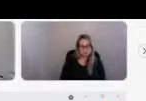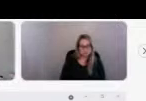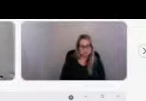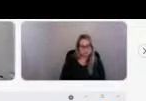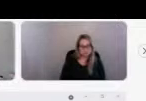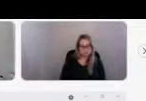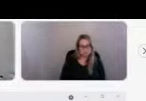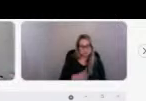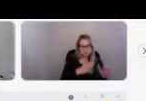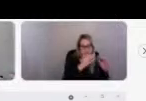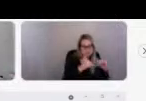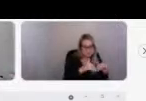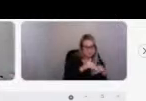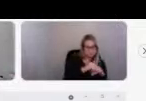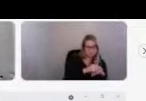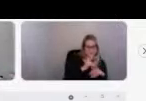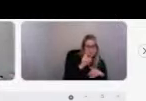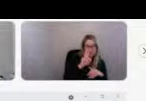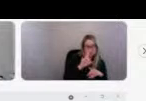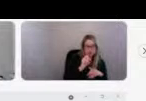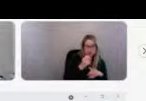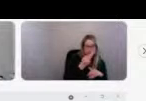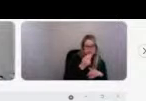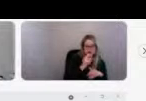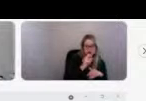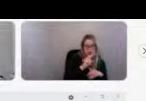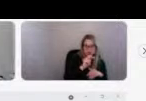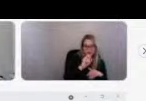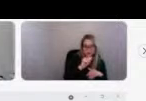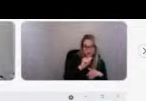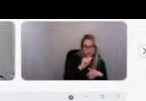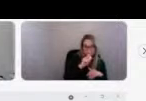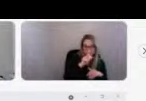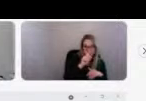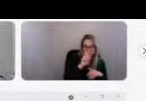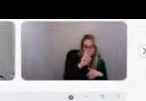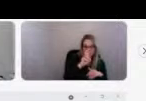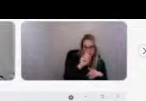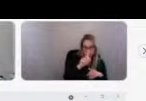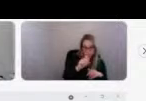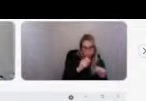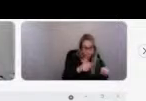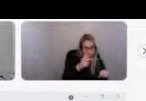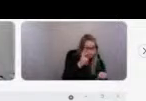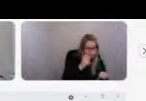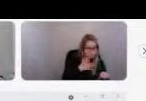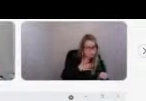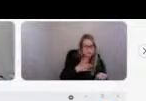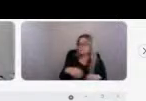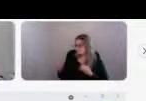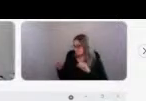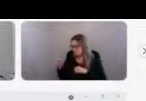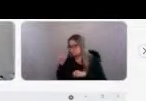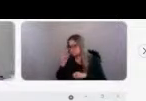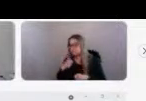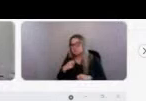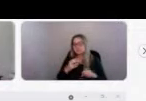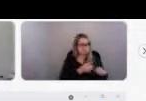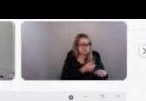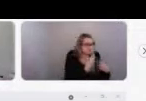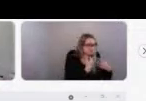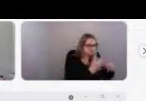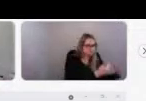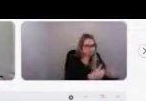okay we'll move to i see shannon leonard shannon shanna can you hear us yes can you hear me we can thank you please